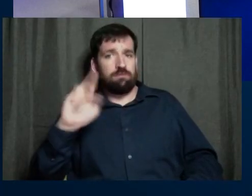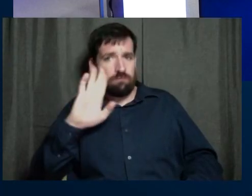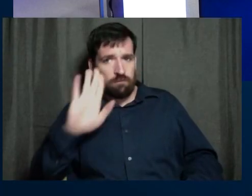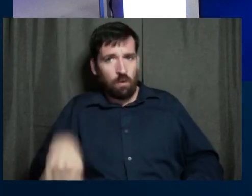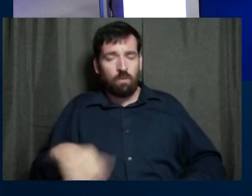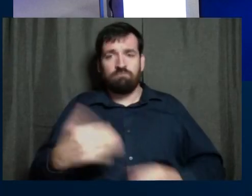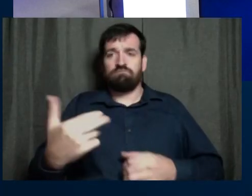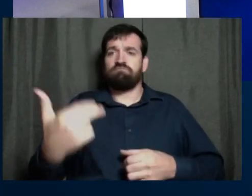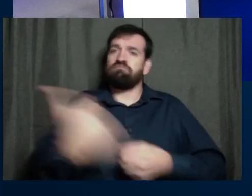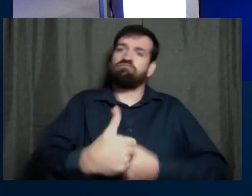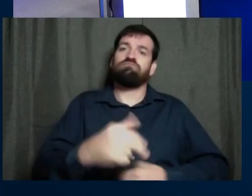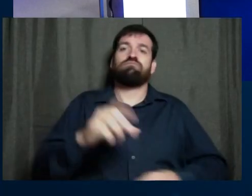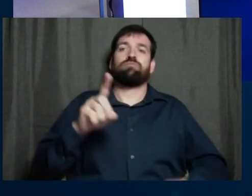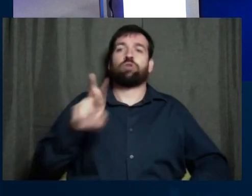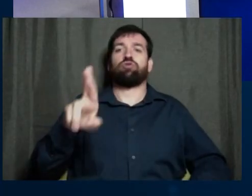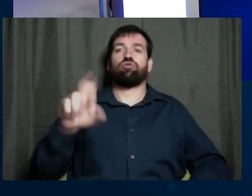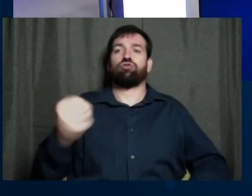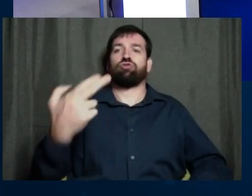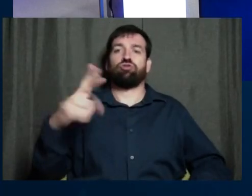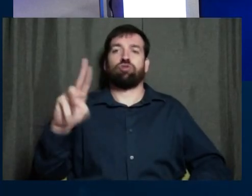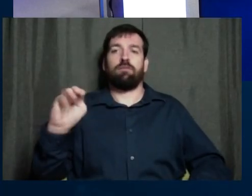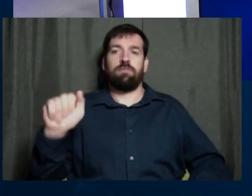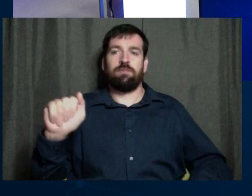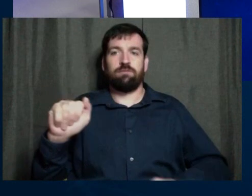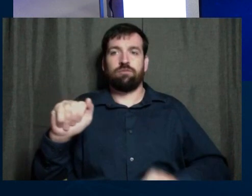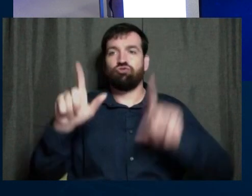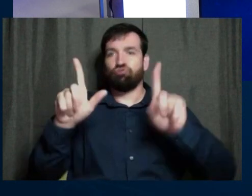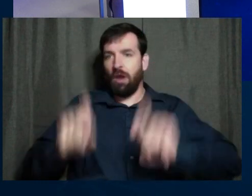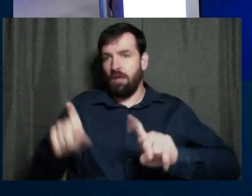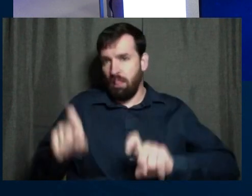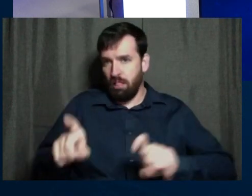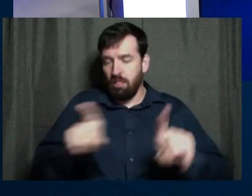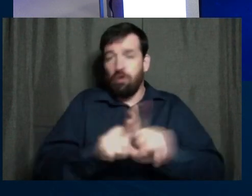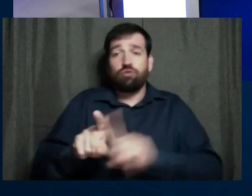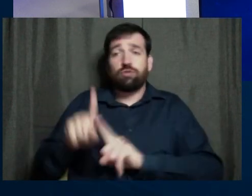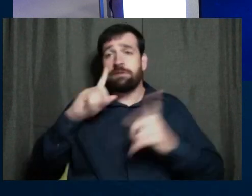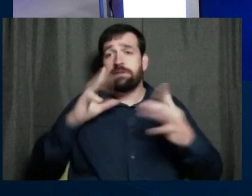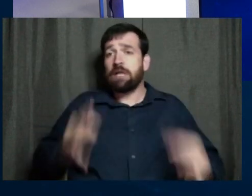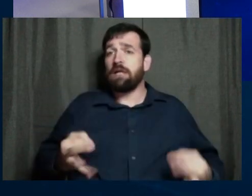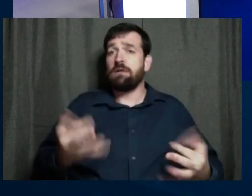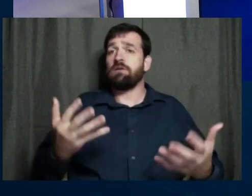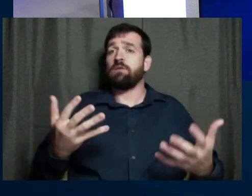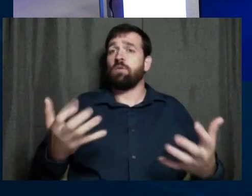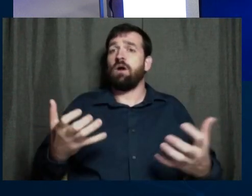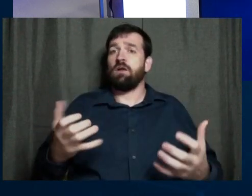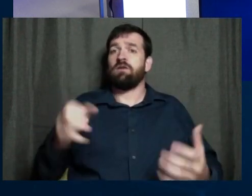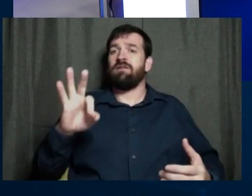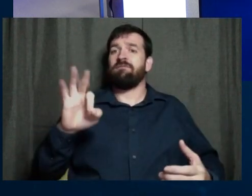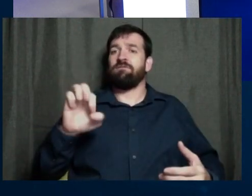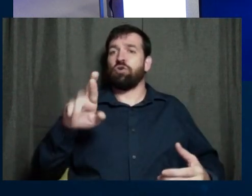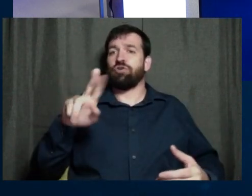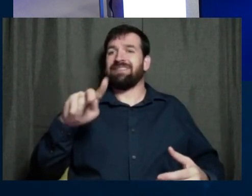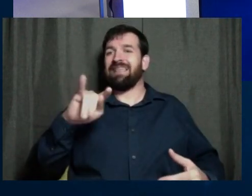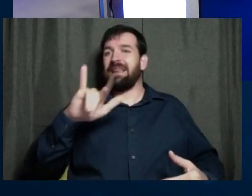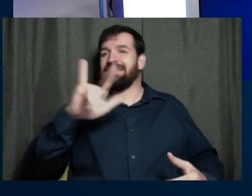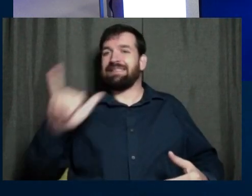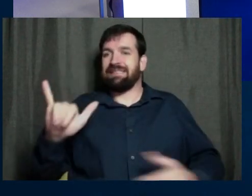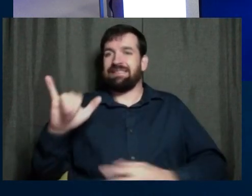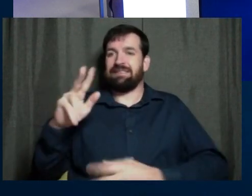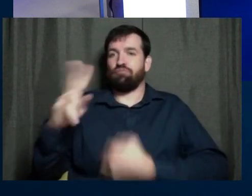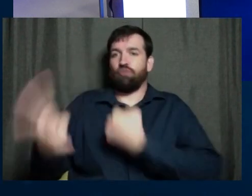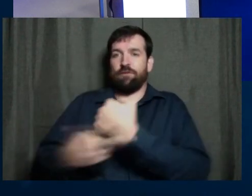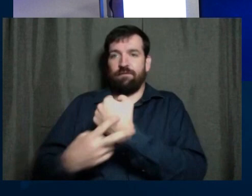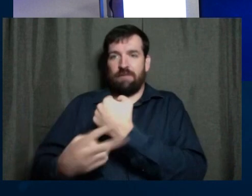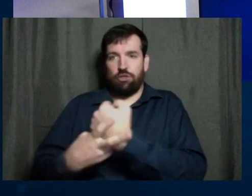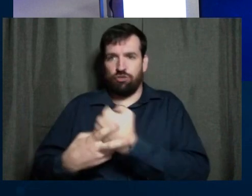Sharma's trial. You also decided that you wanted to do fertility preservation. Tell us a little bit about what